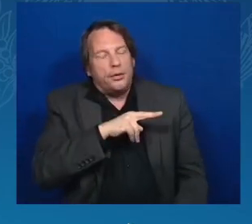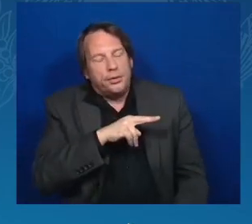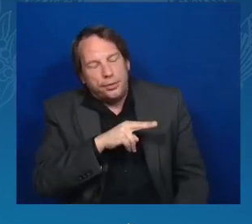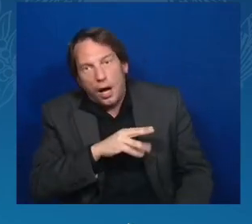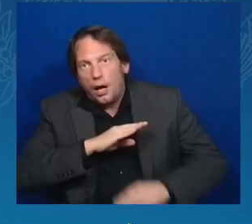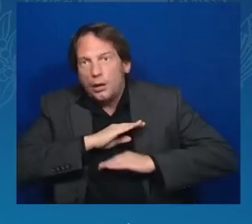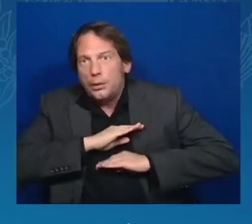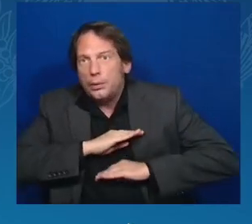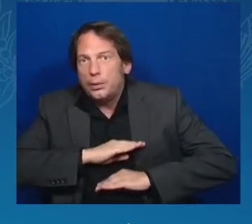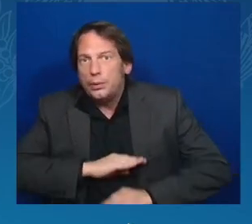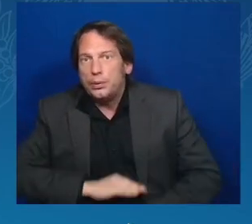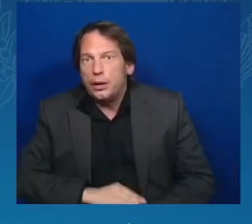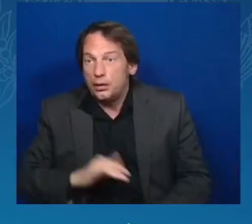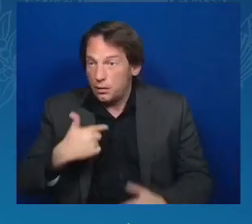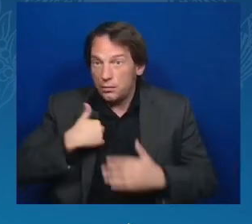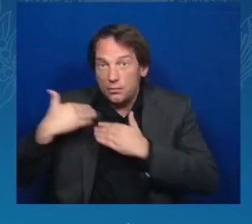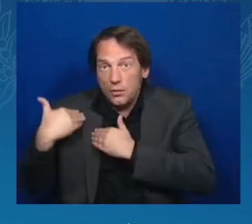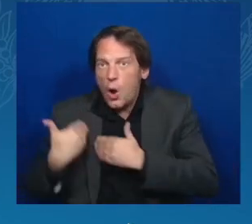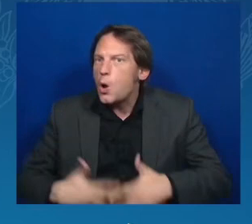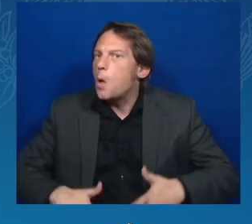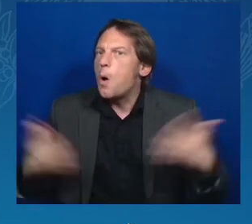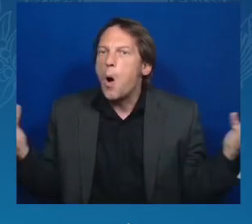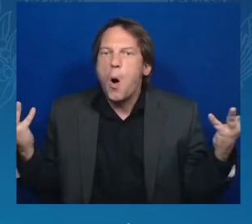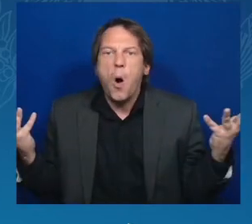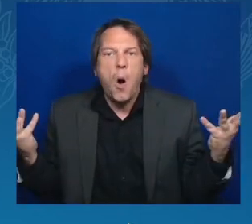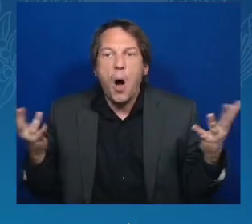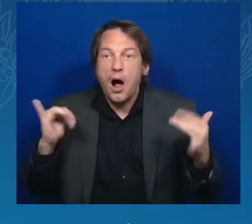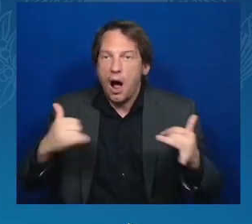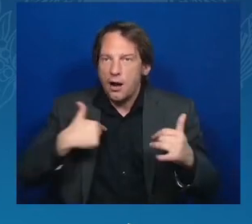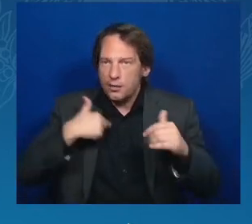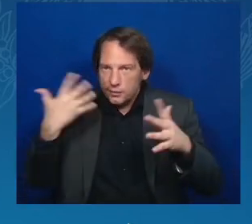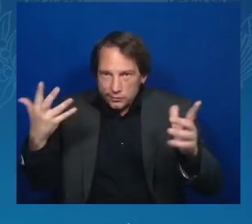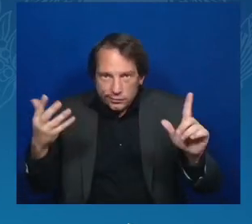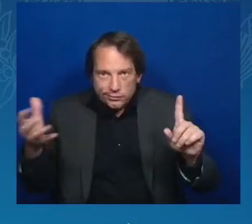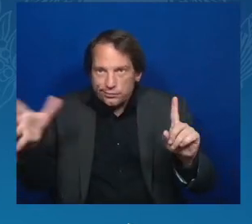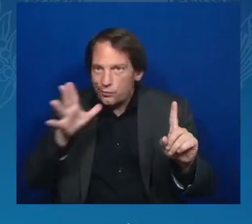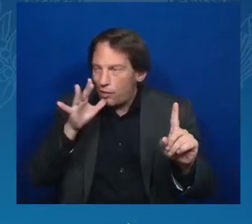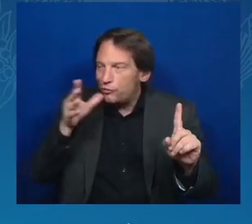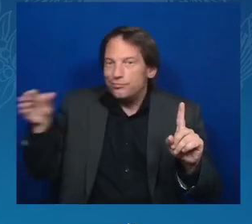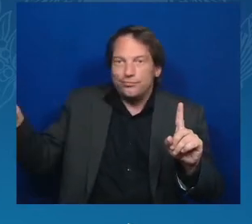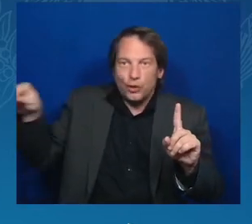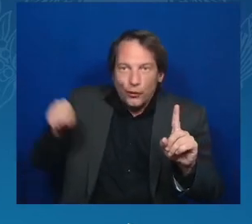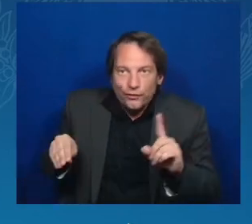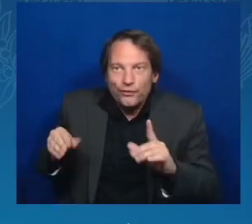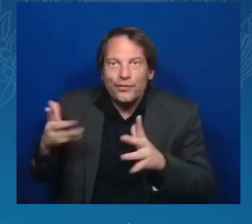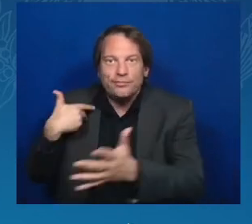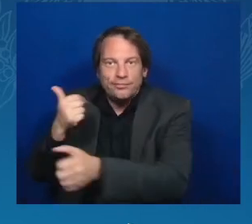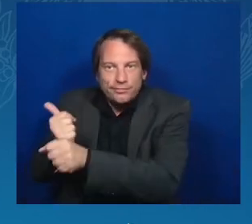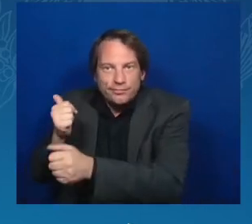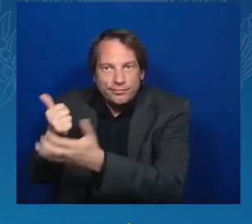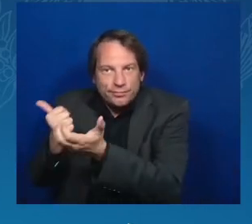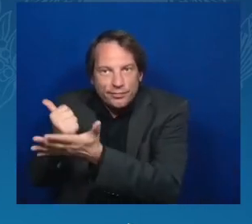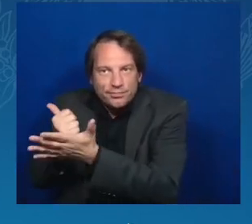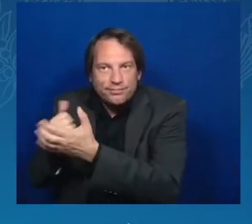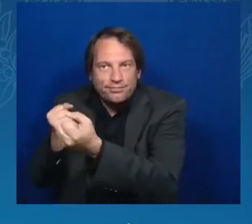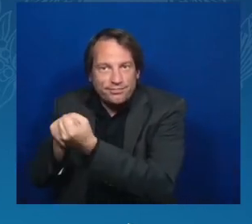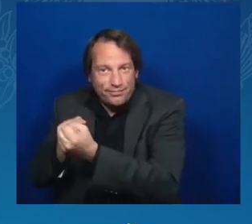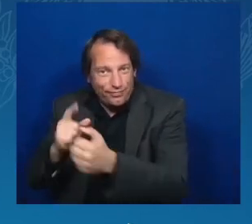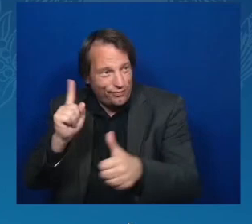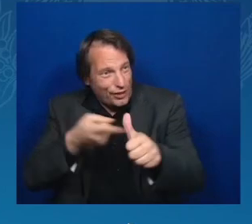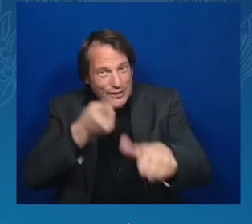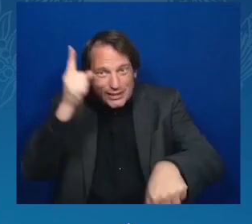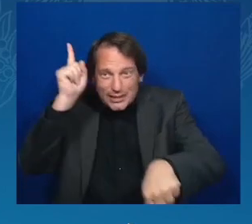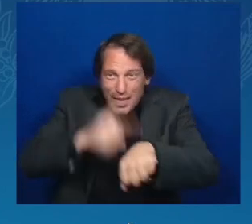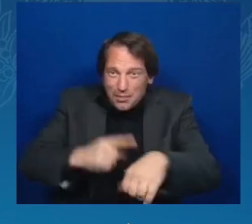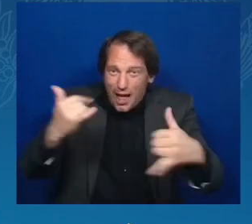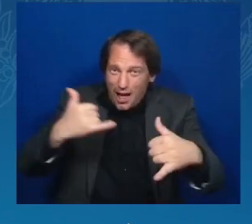house. For the first time in years, I won't have to work this summer. I can be home with her to support her and help my kids as well in school. I'm